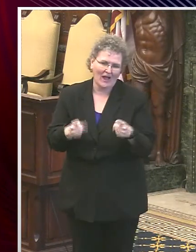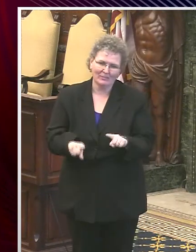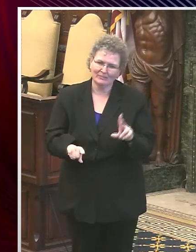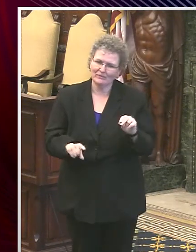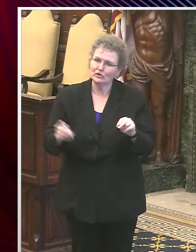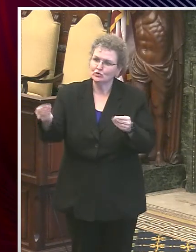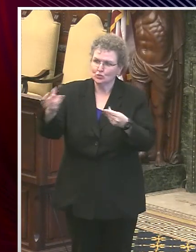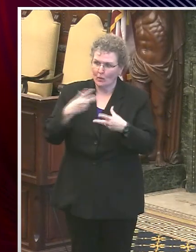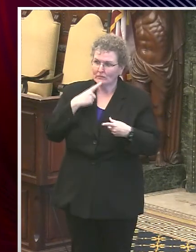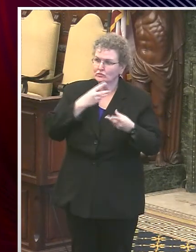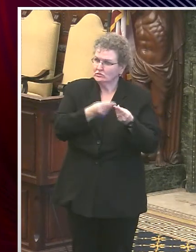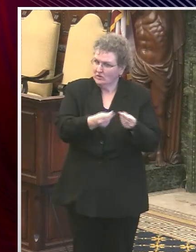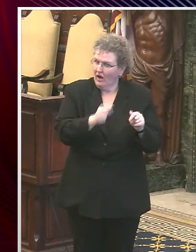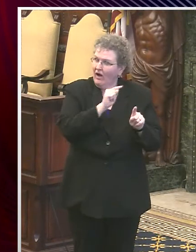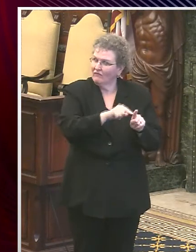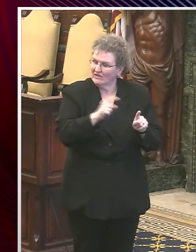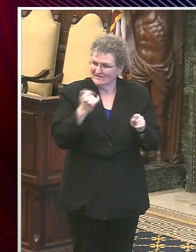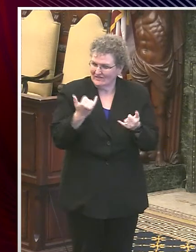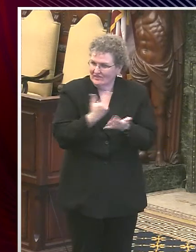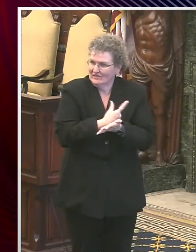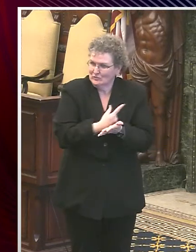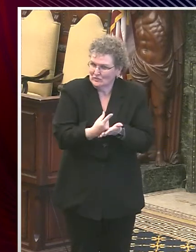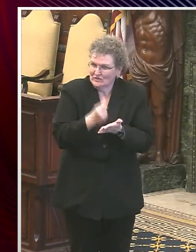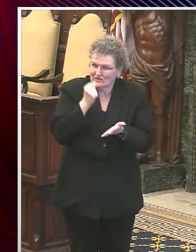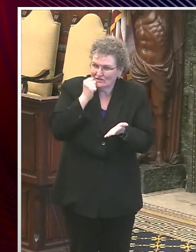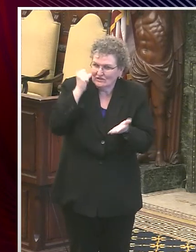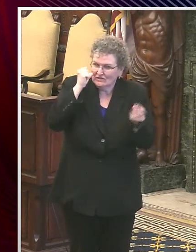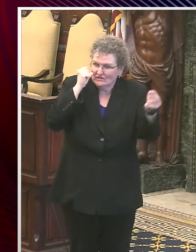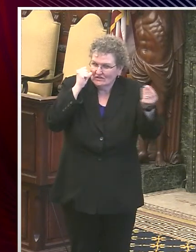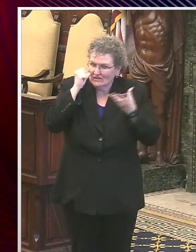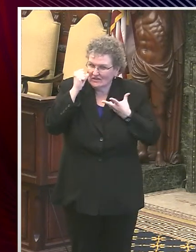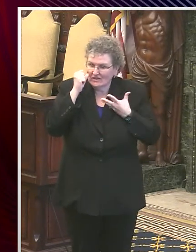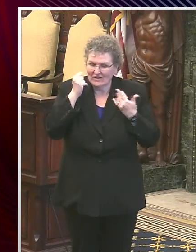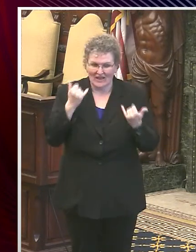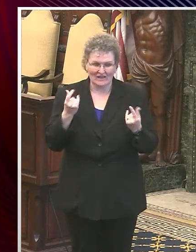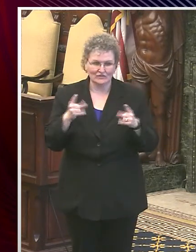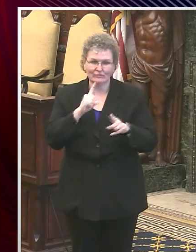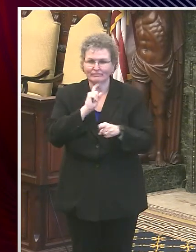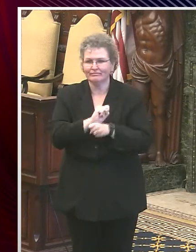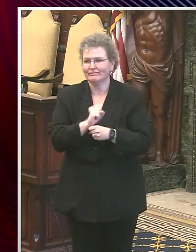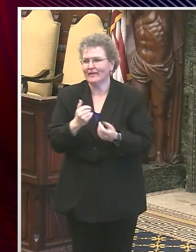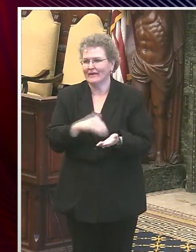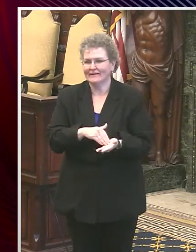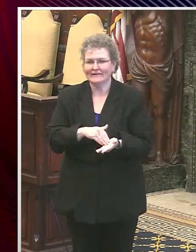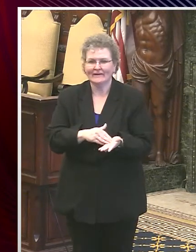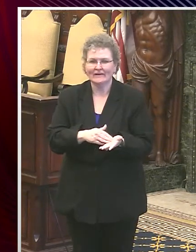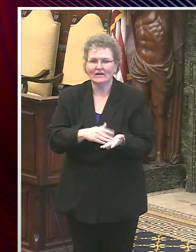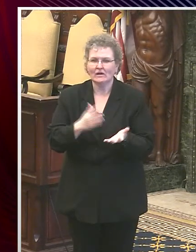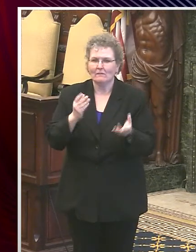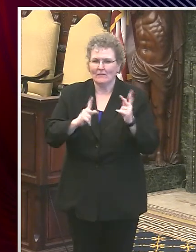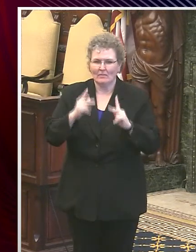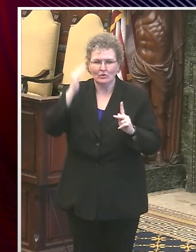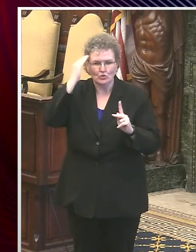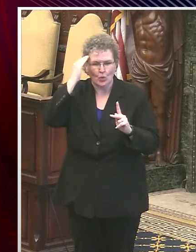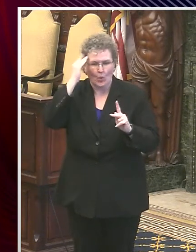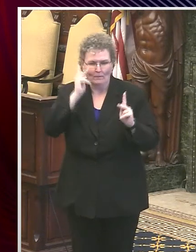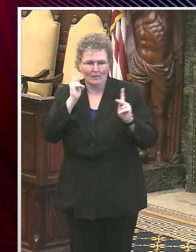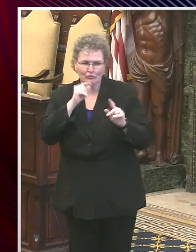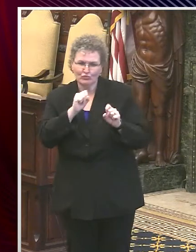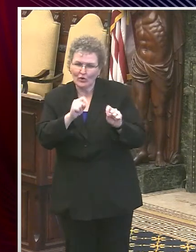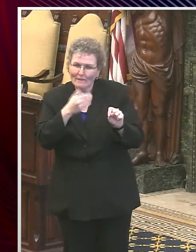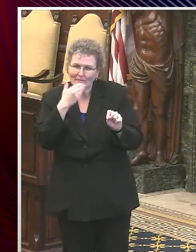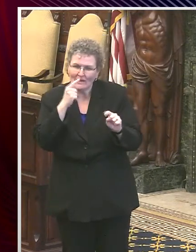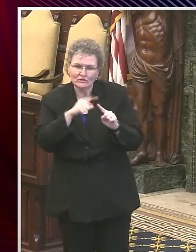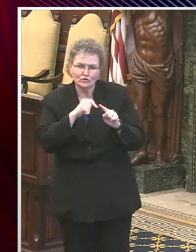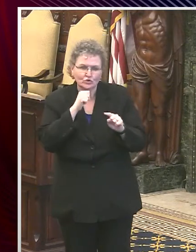it late yesterday. Haven't seen it yet, but we hope to have it today. So we're aware of the problem. We're doing the best we can to discourage people from